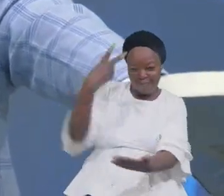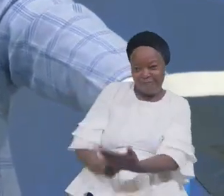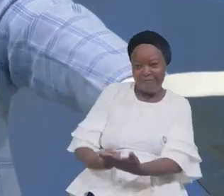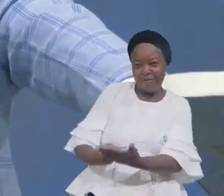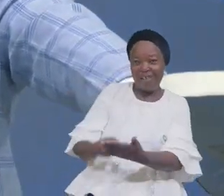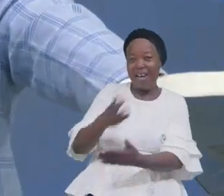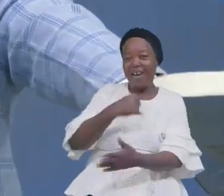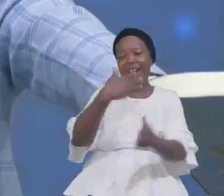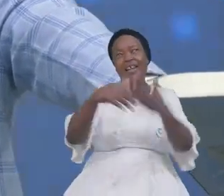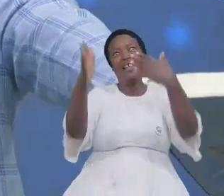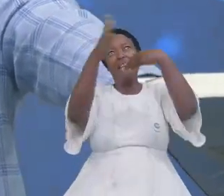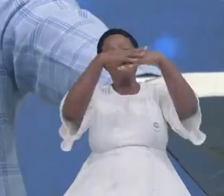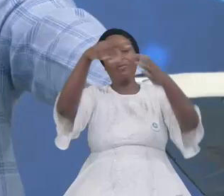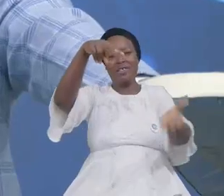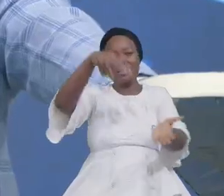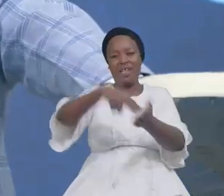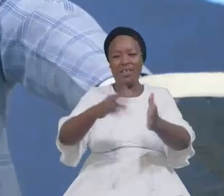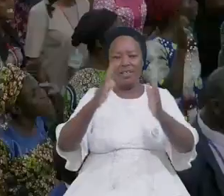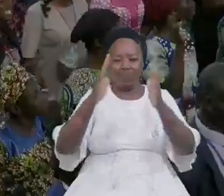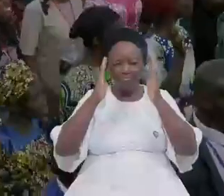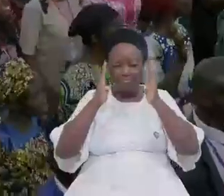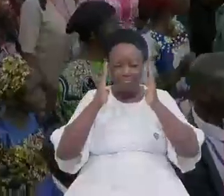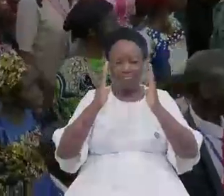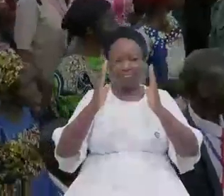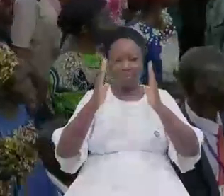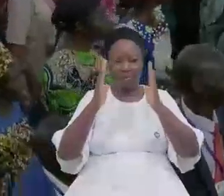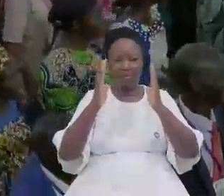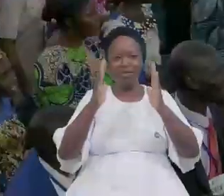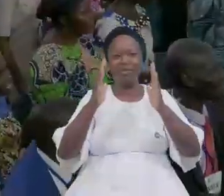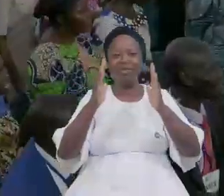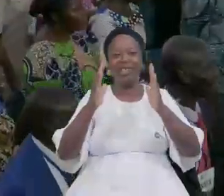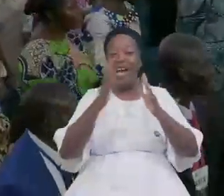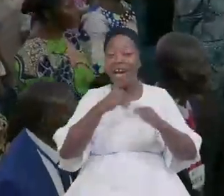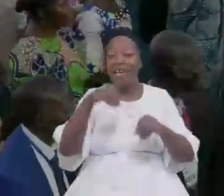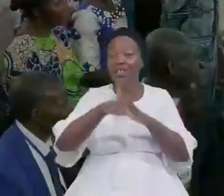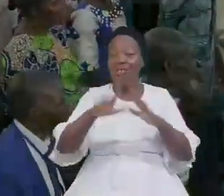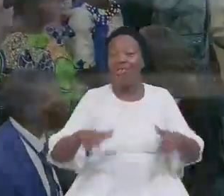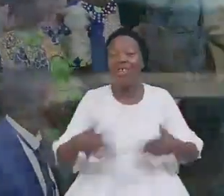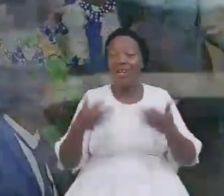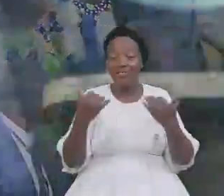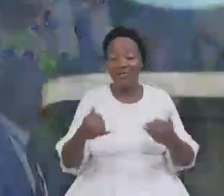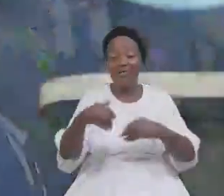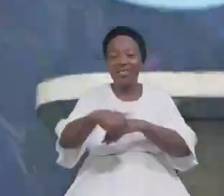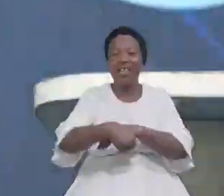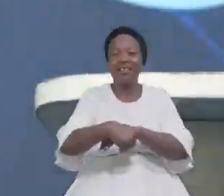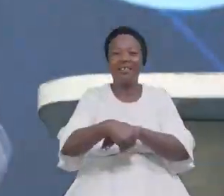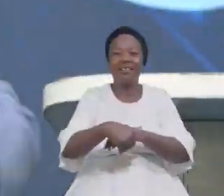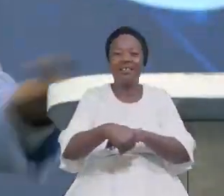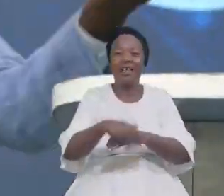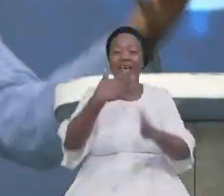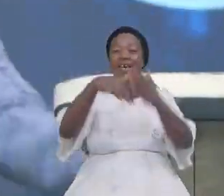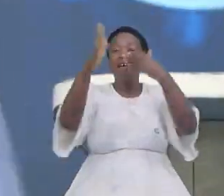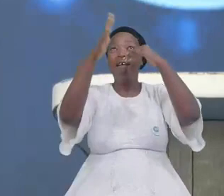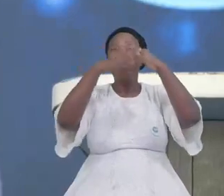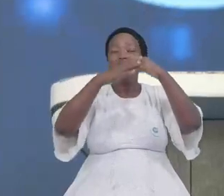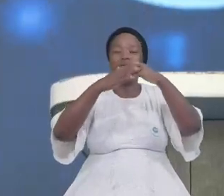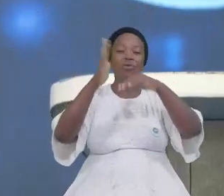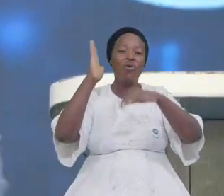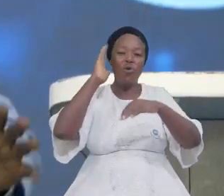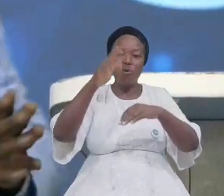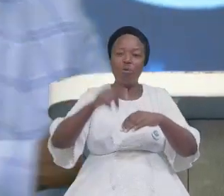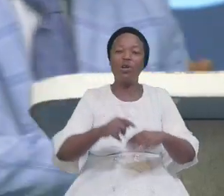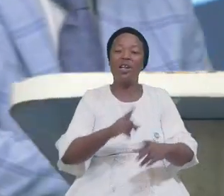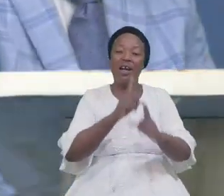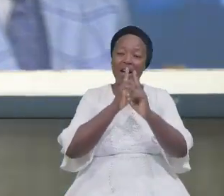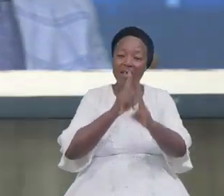heaven stands at attention. And in your life tonight, heaven will respond